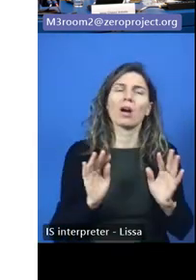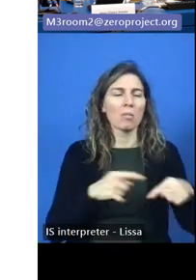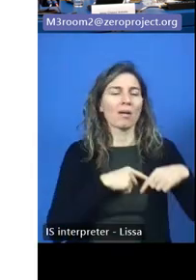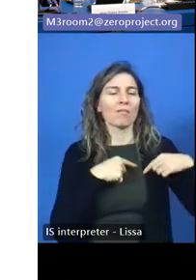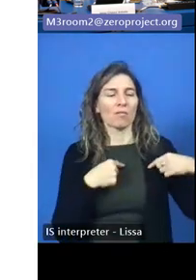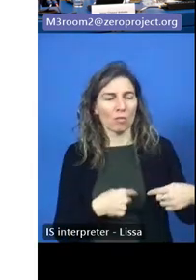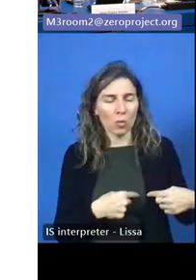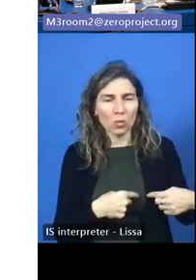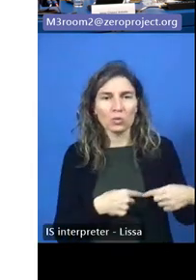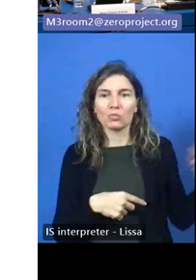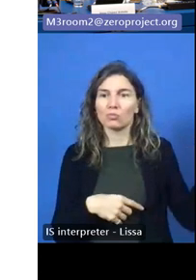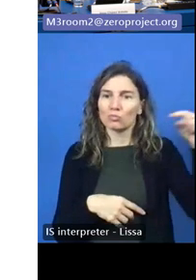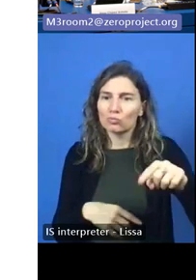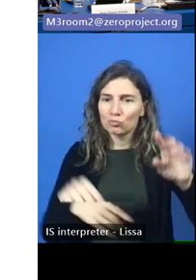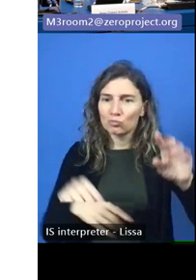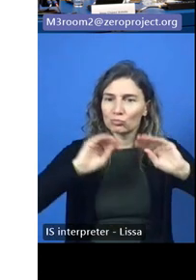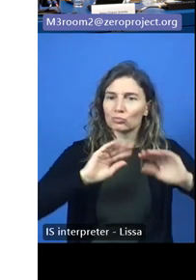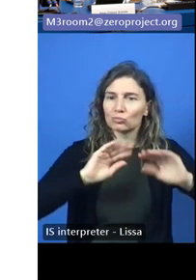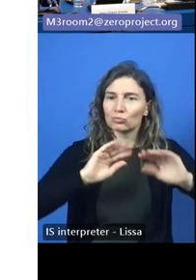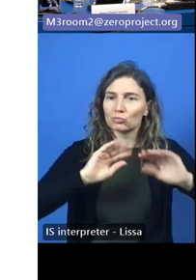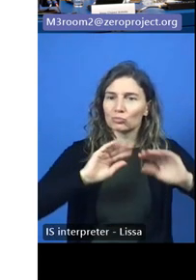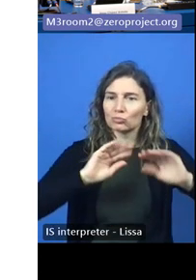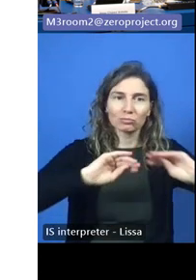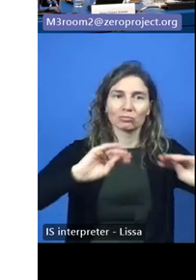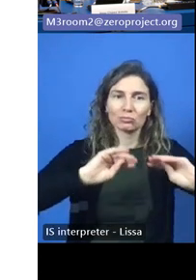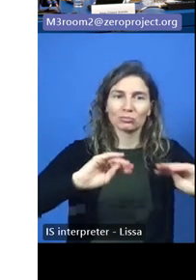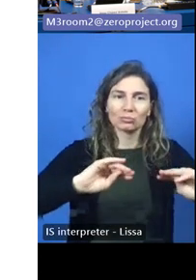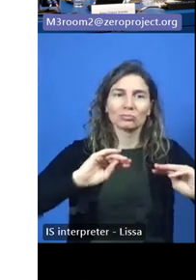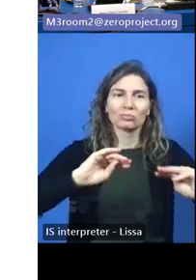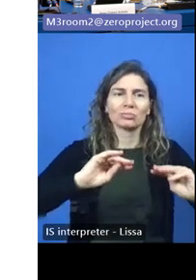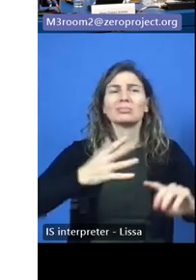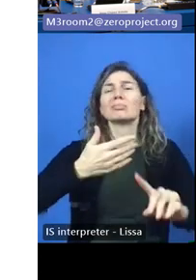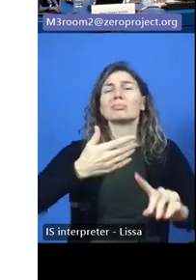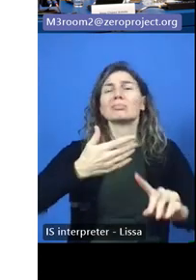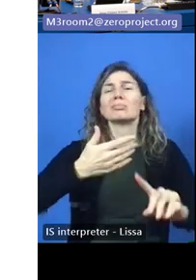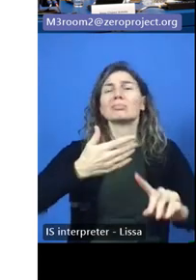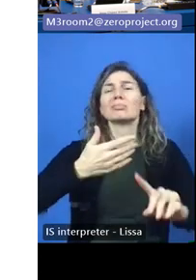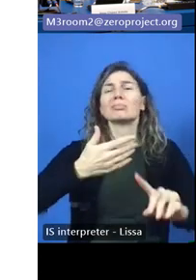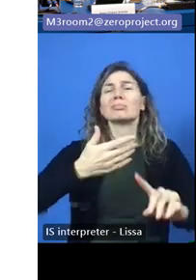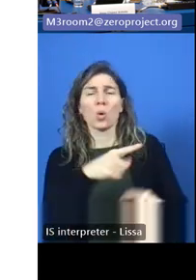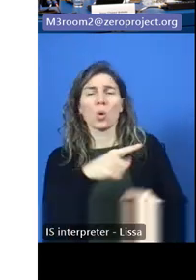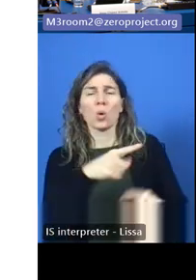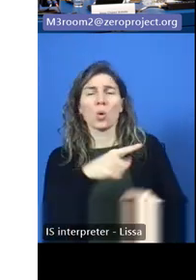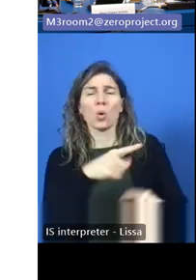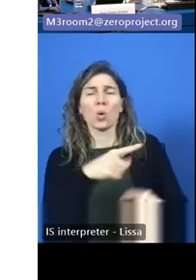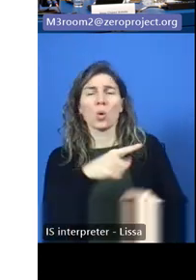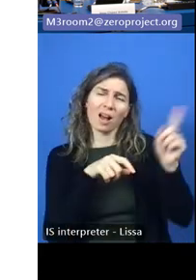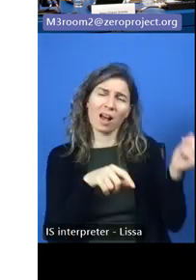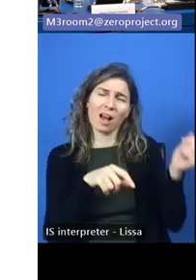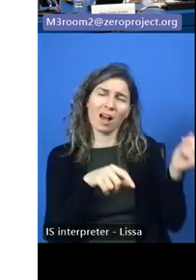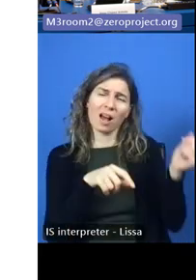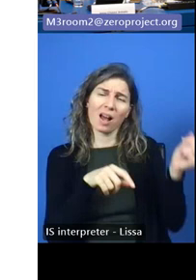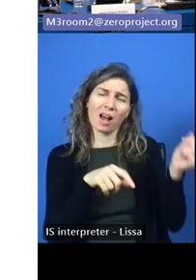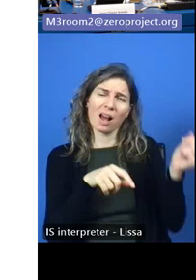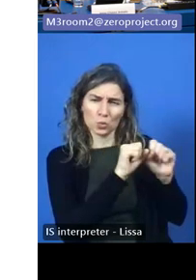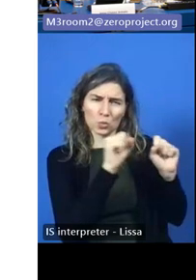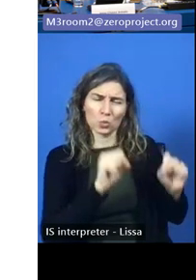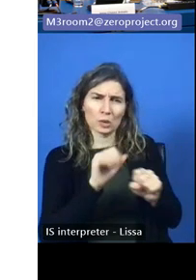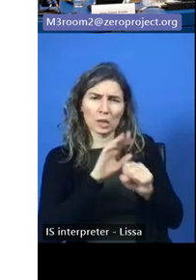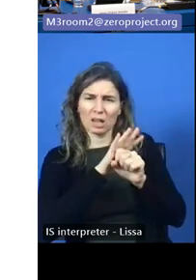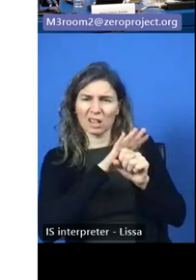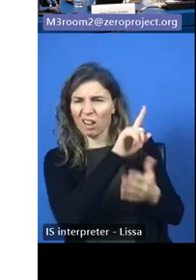that teaches a sign language in school. She used to be a very discriminated student in other formal school systems because the teachers didn't know